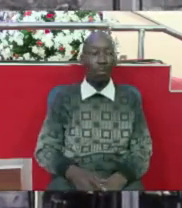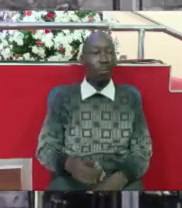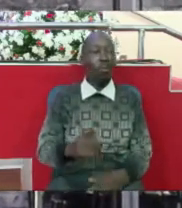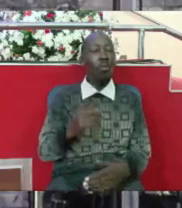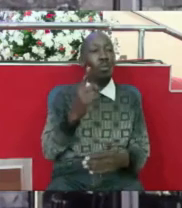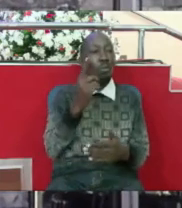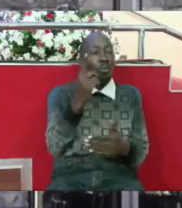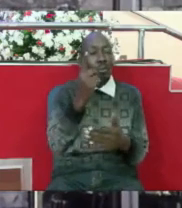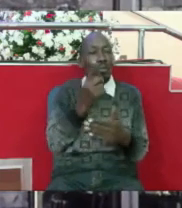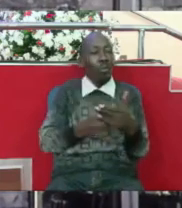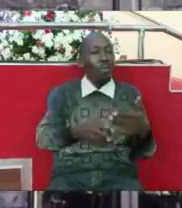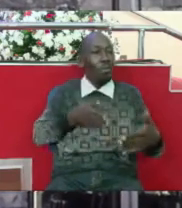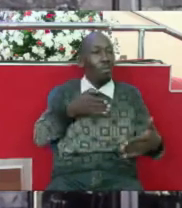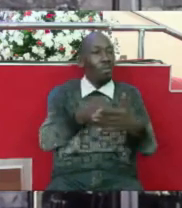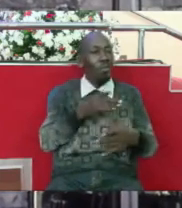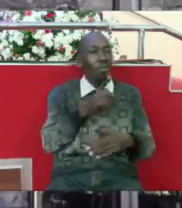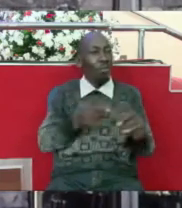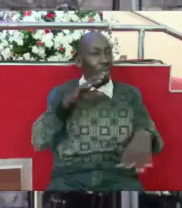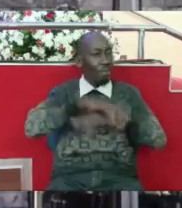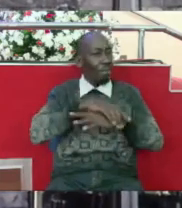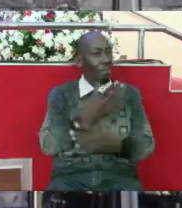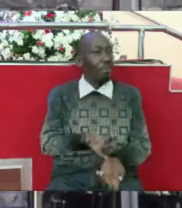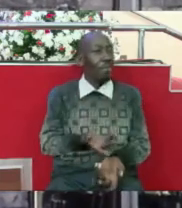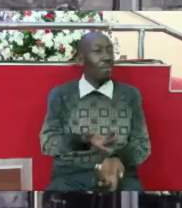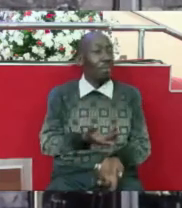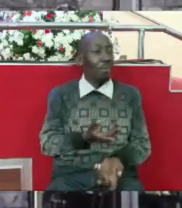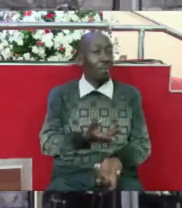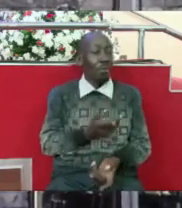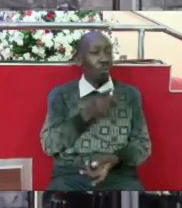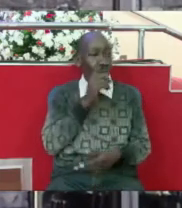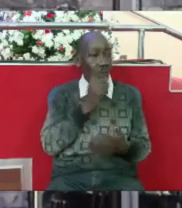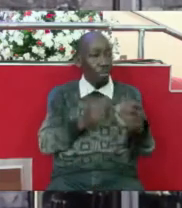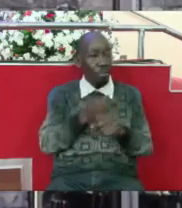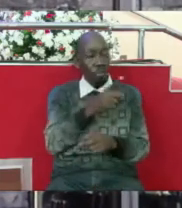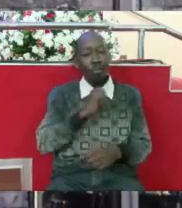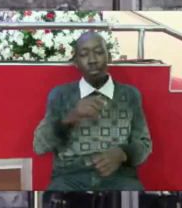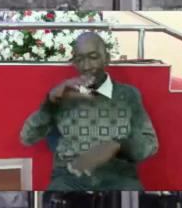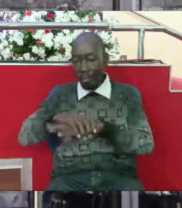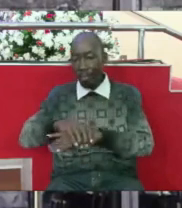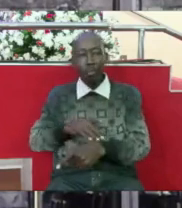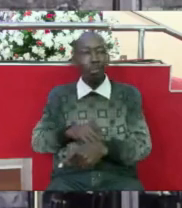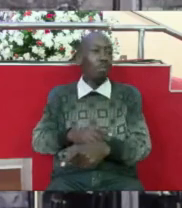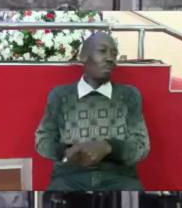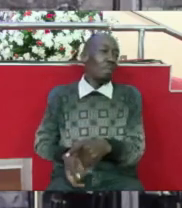What prevents you from having that? Ni nini kizuizi cha wewe kupata?